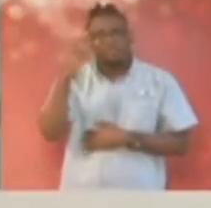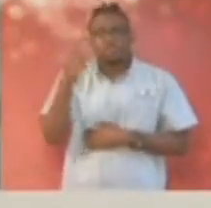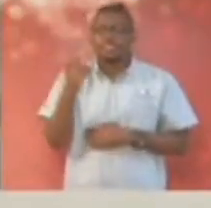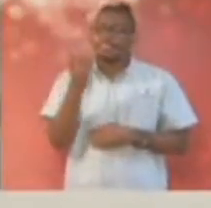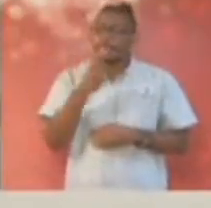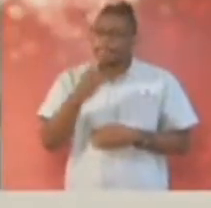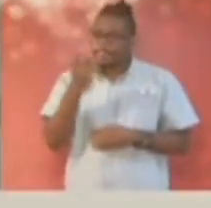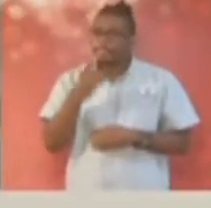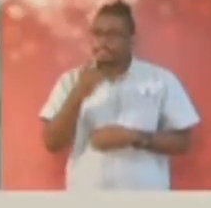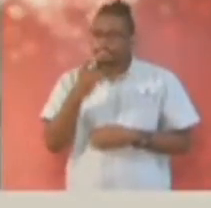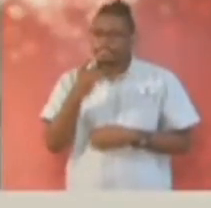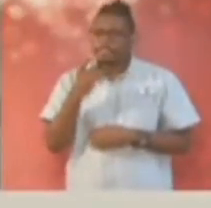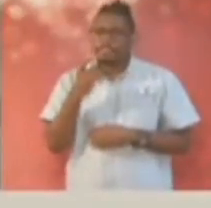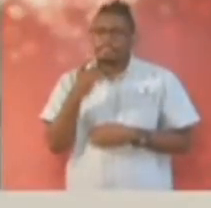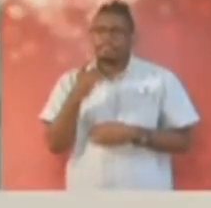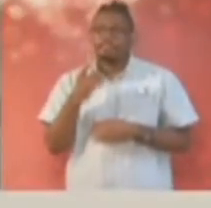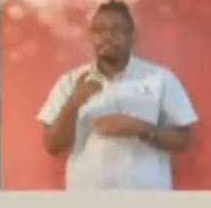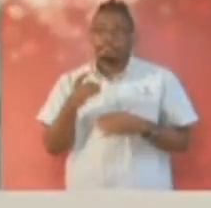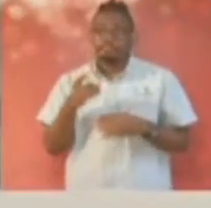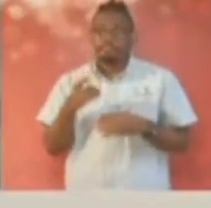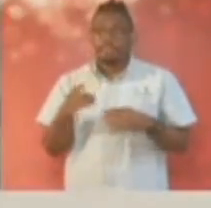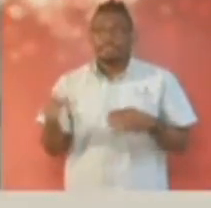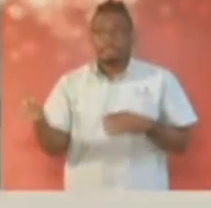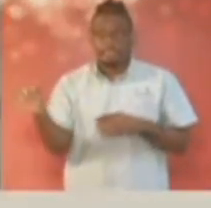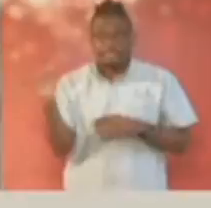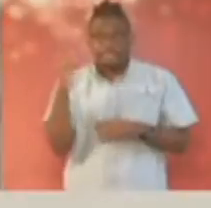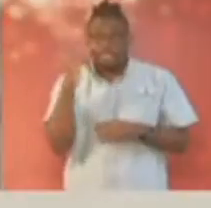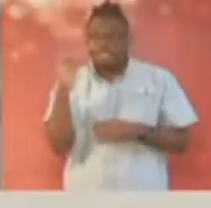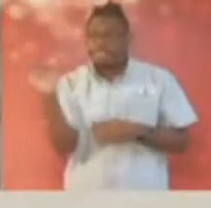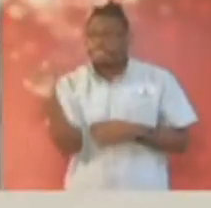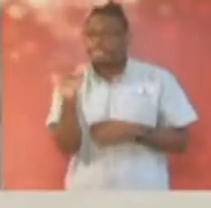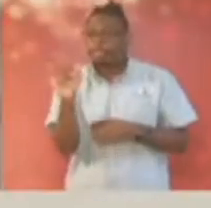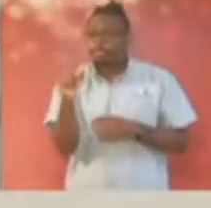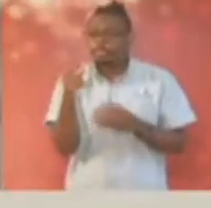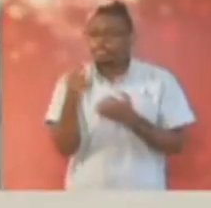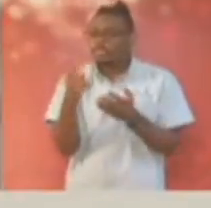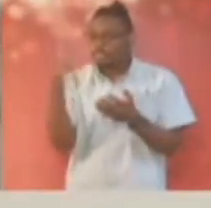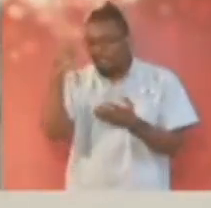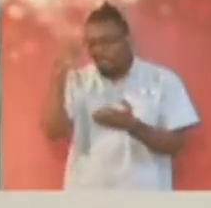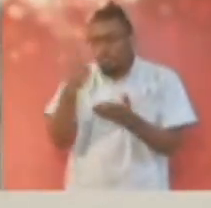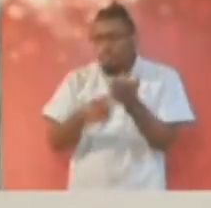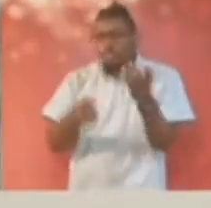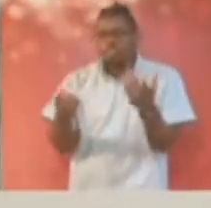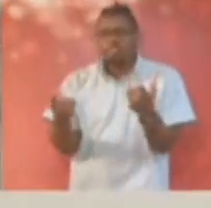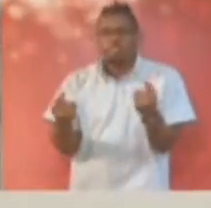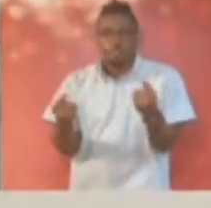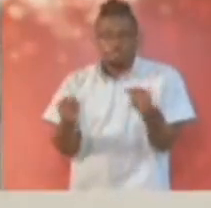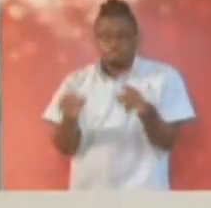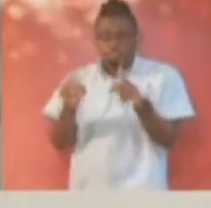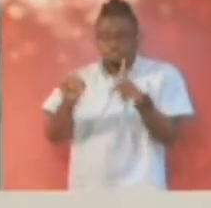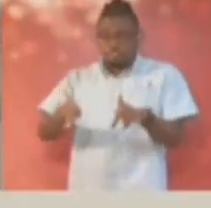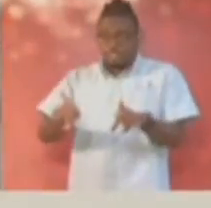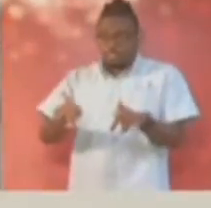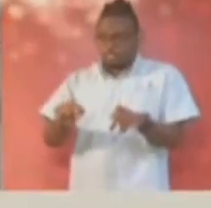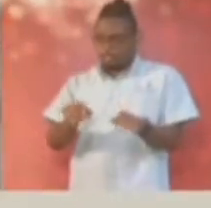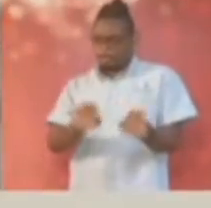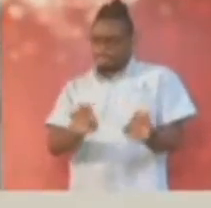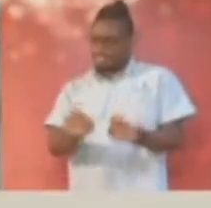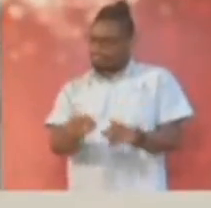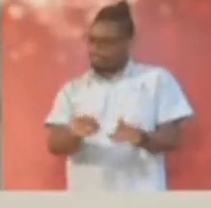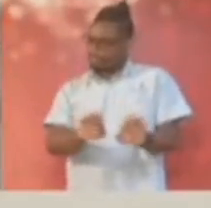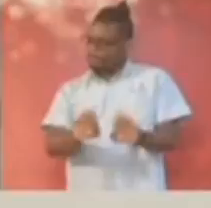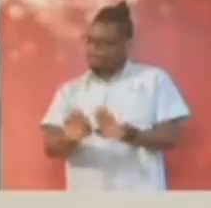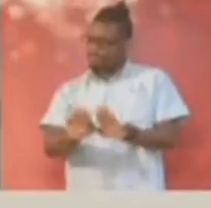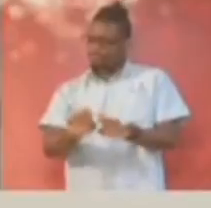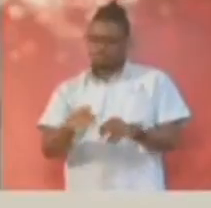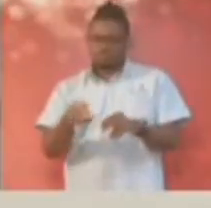disease because of the very nature of the behavioral risk factors. So over time,